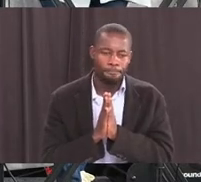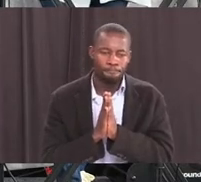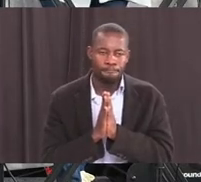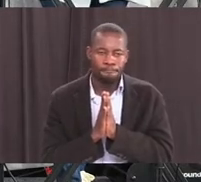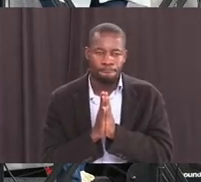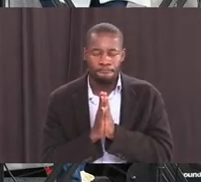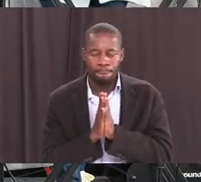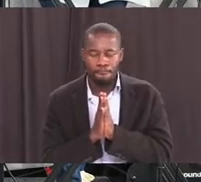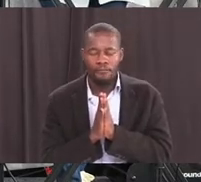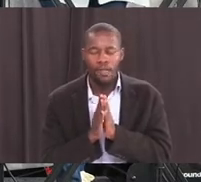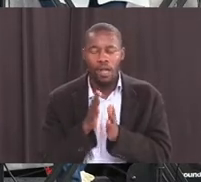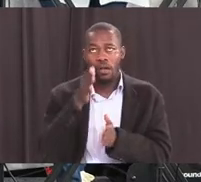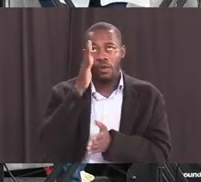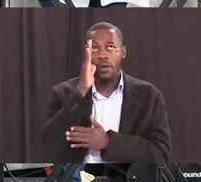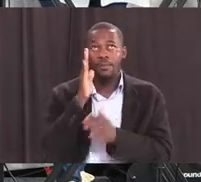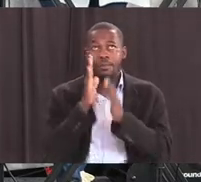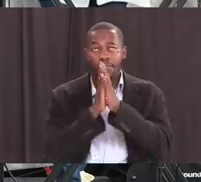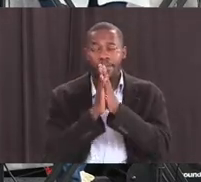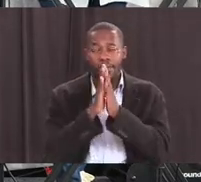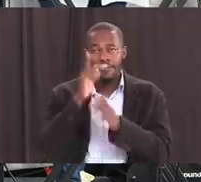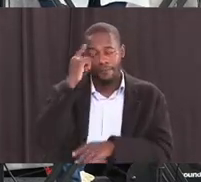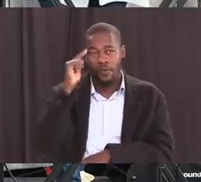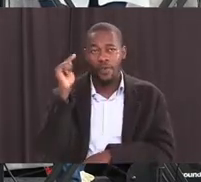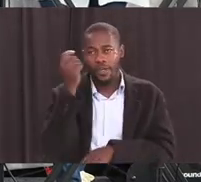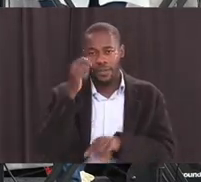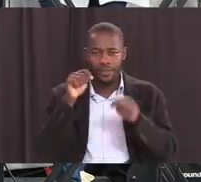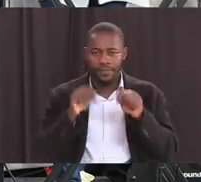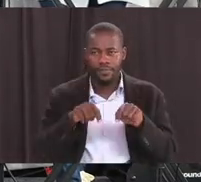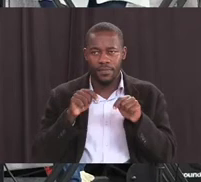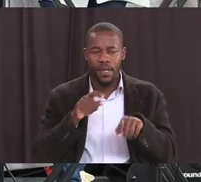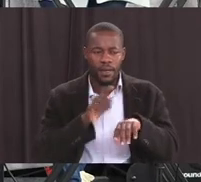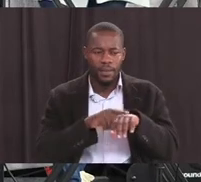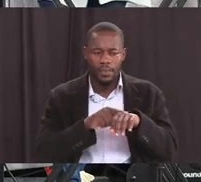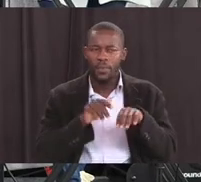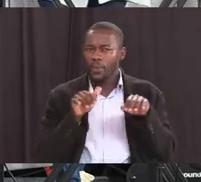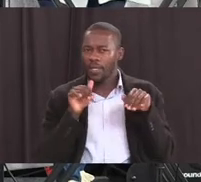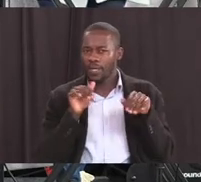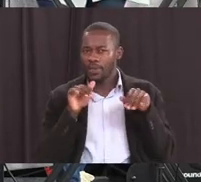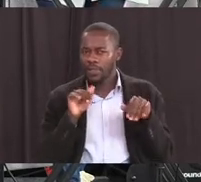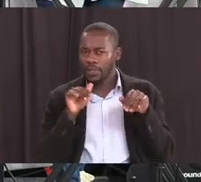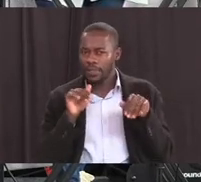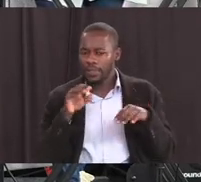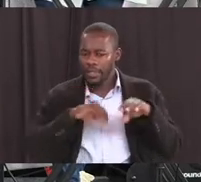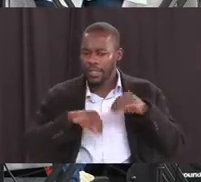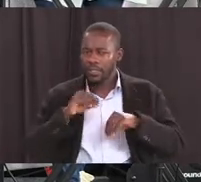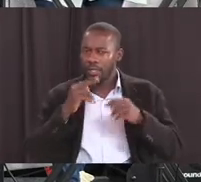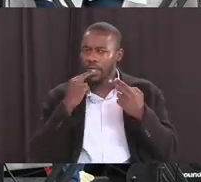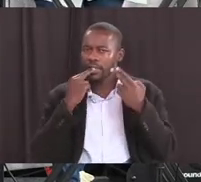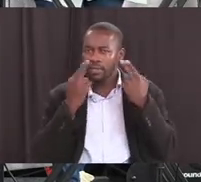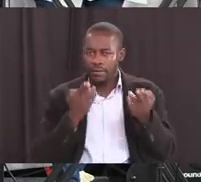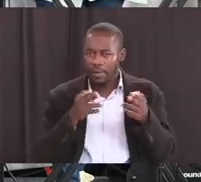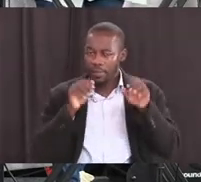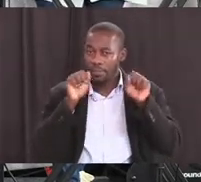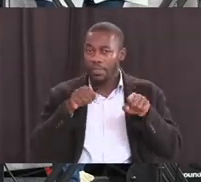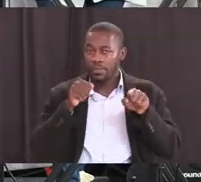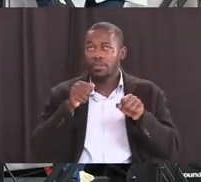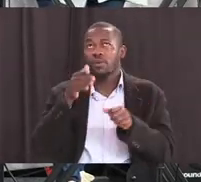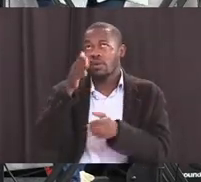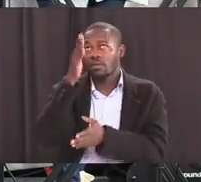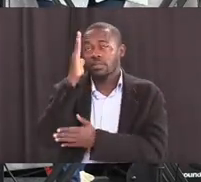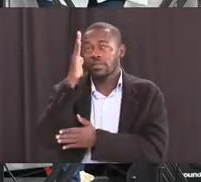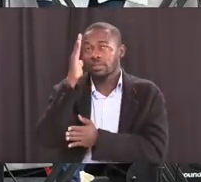Lord, I pray for us as a nation, as we are waiting for elections, but more than that, Lord, we are looking